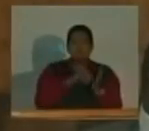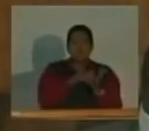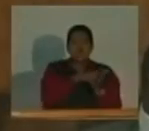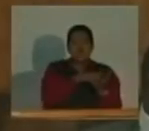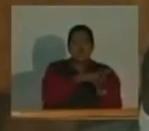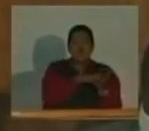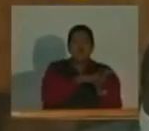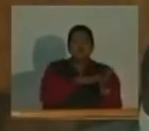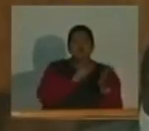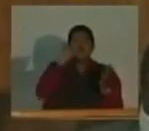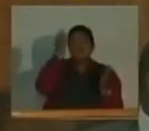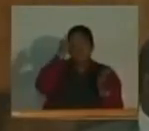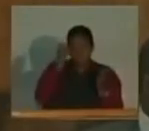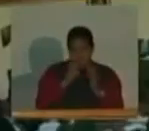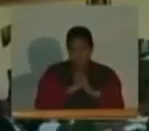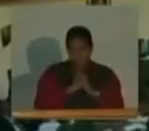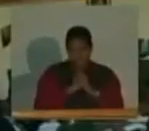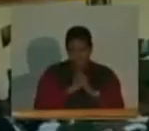government.